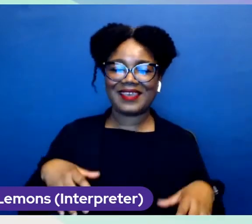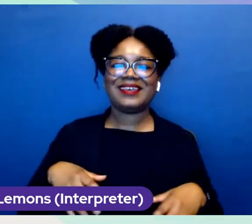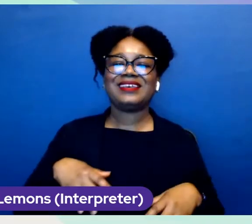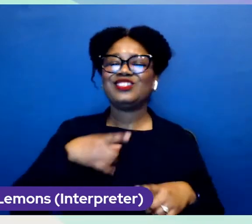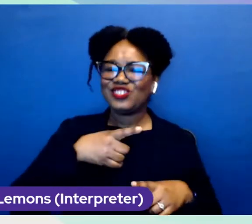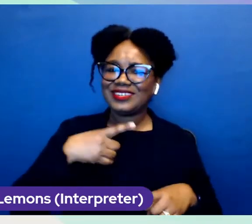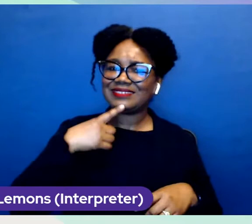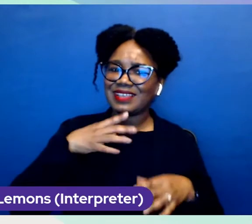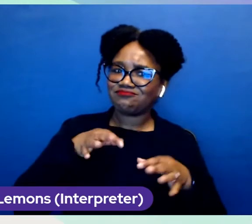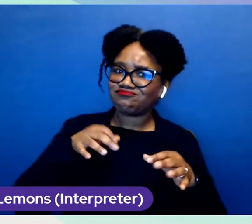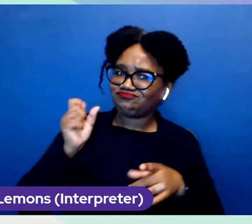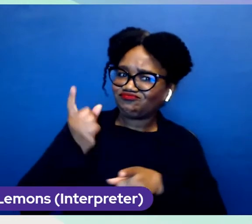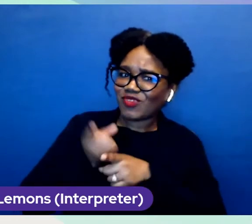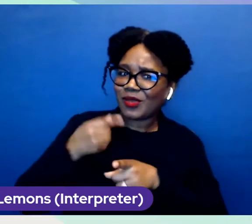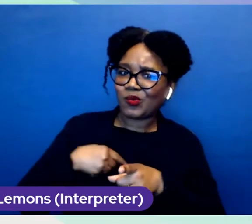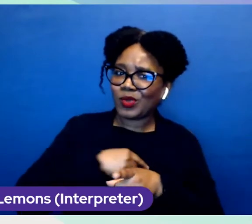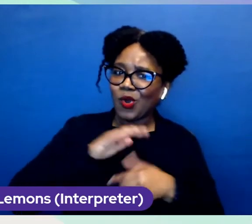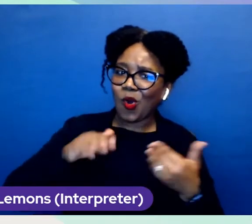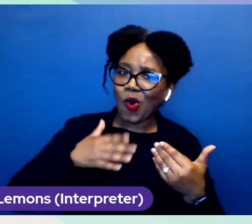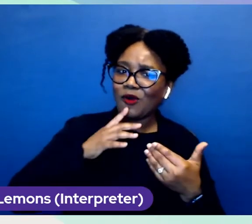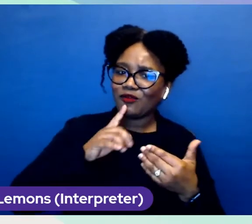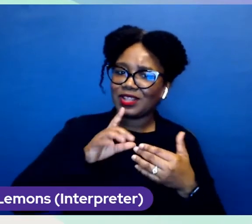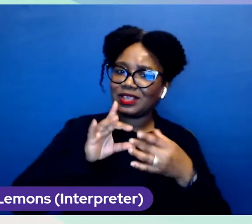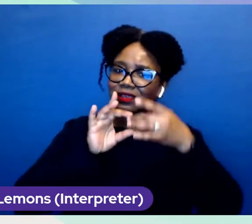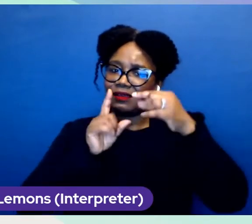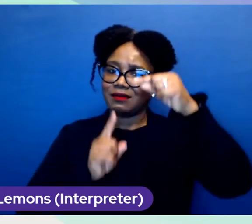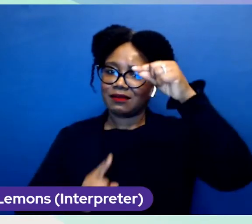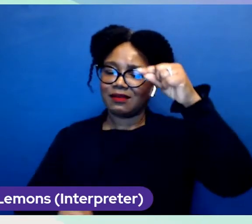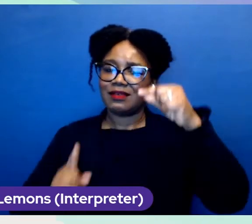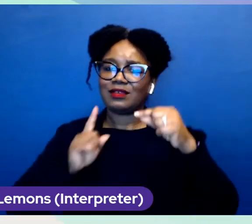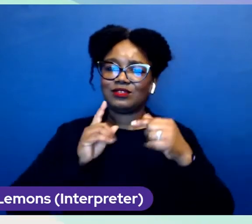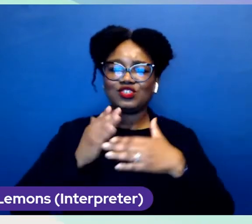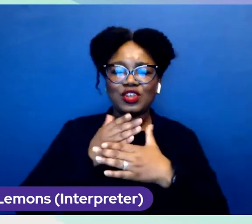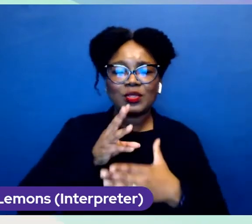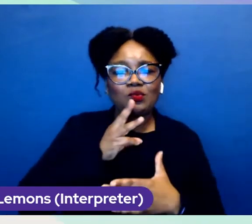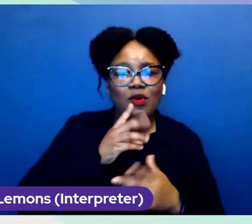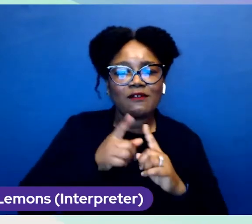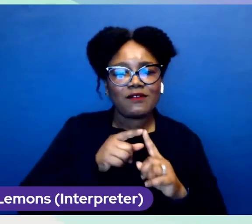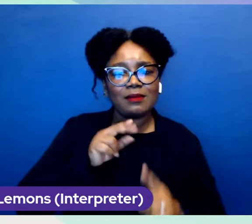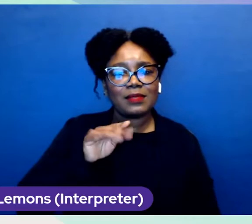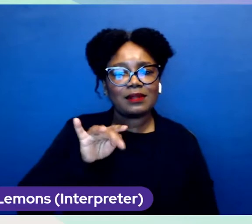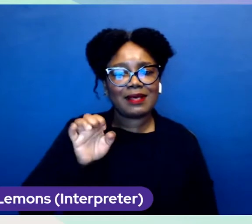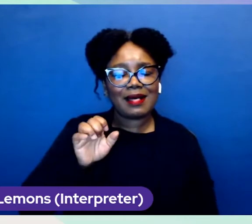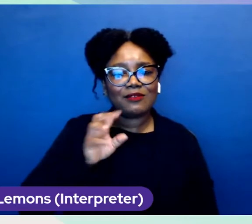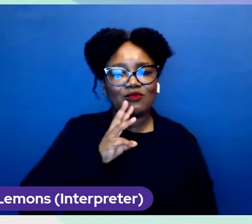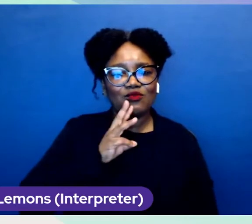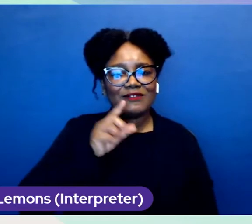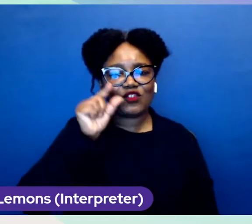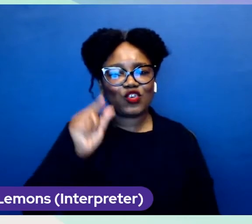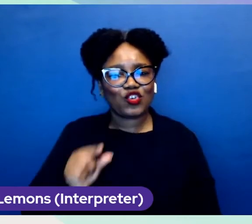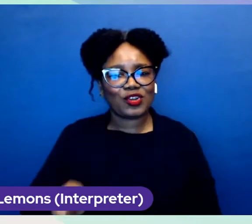Nile. And I see, you know, Salamnesh relates this to her personally because, you know, because of, you know, the building of the dam in